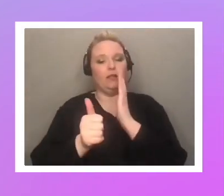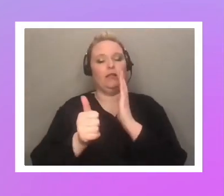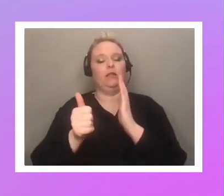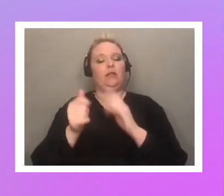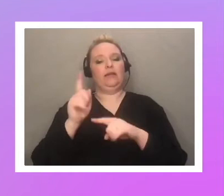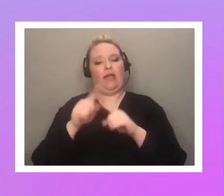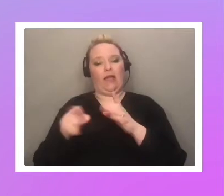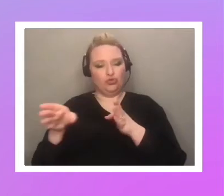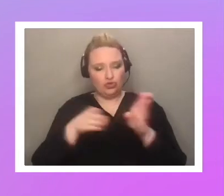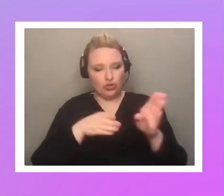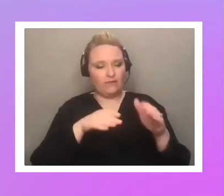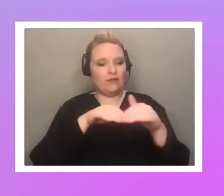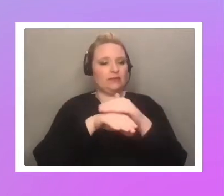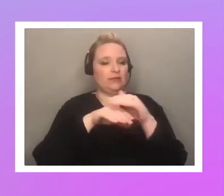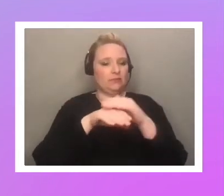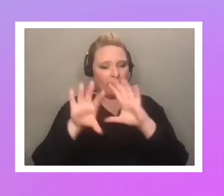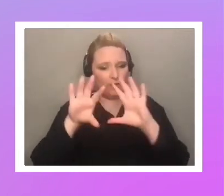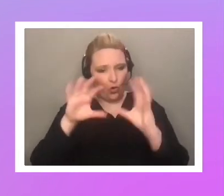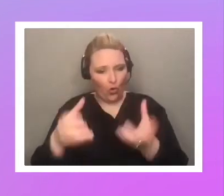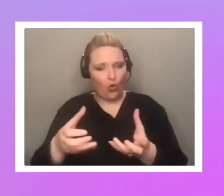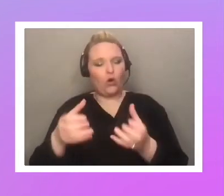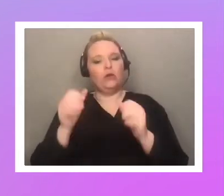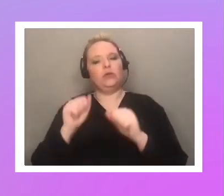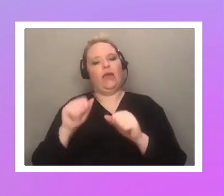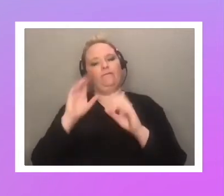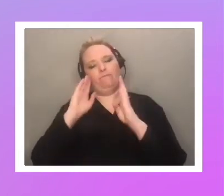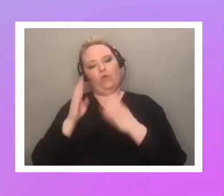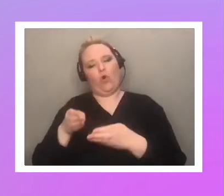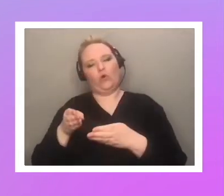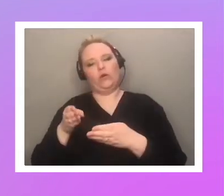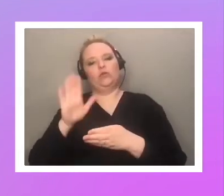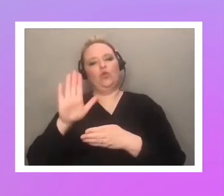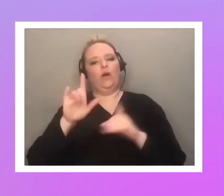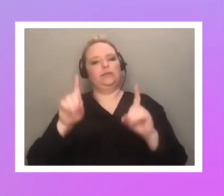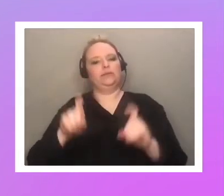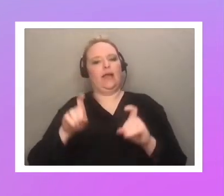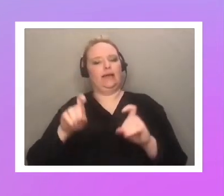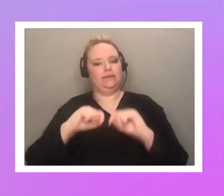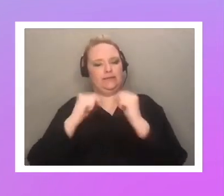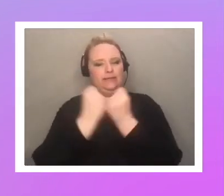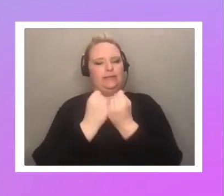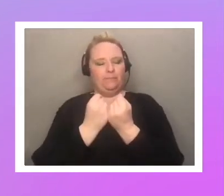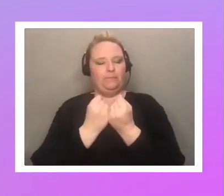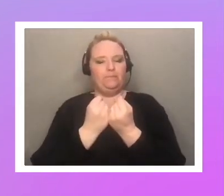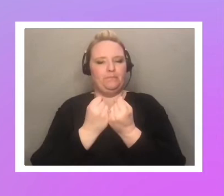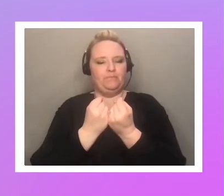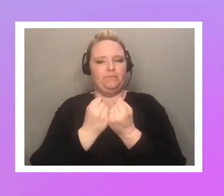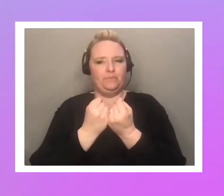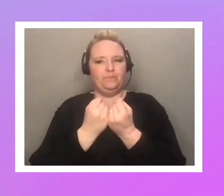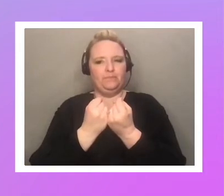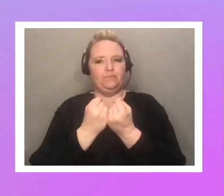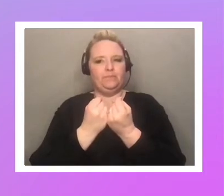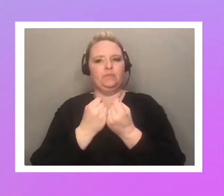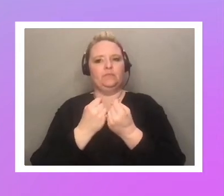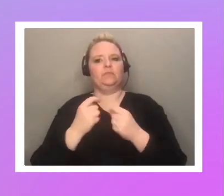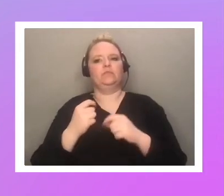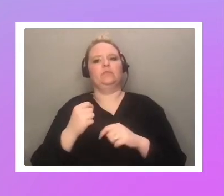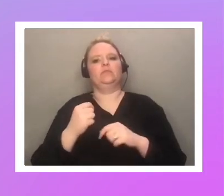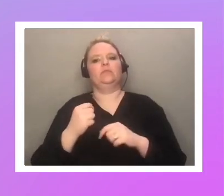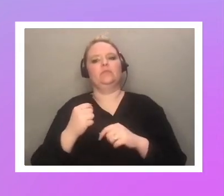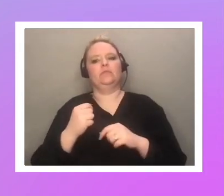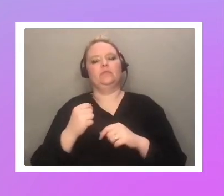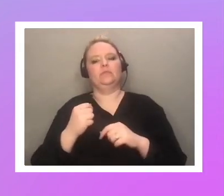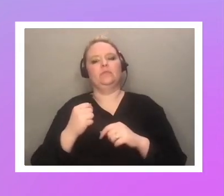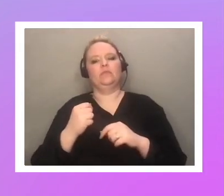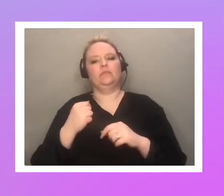in the whole organization, you can at least do it for your testing team. And I really just want to make